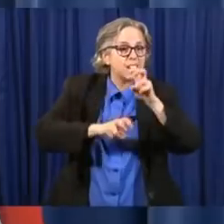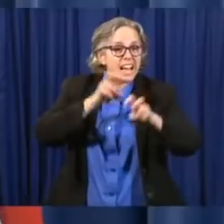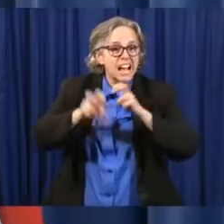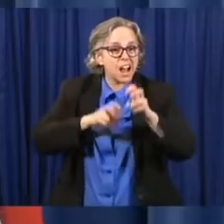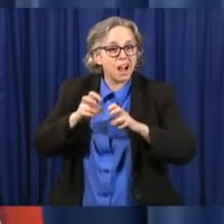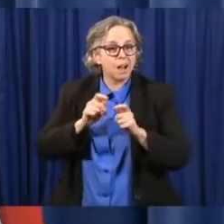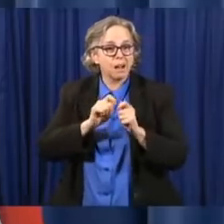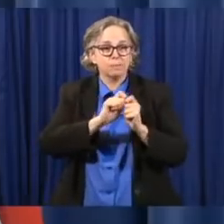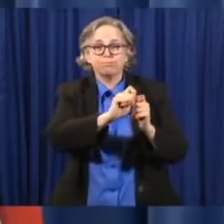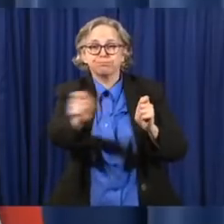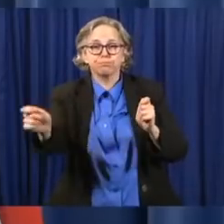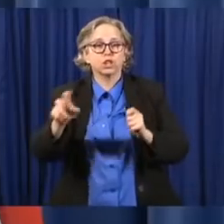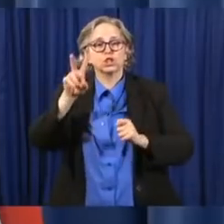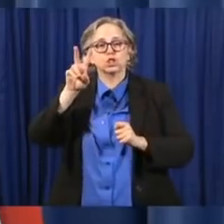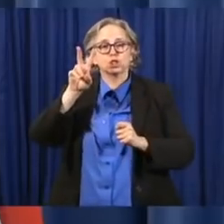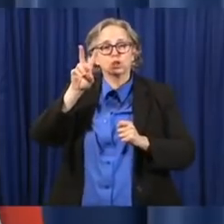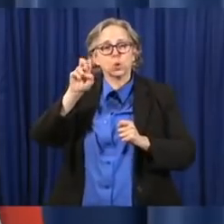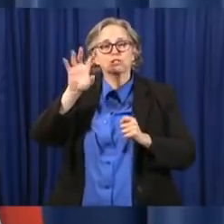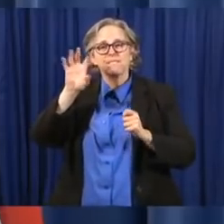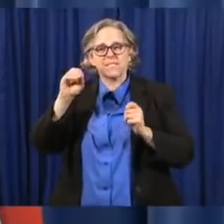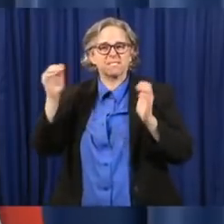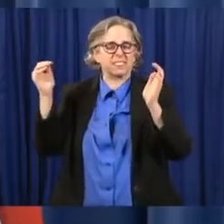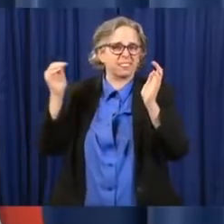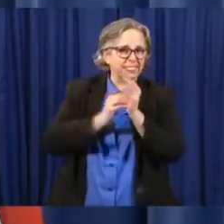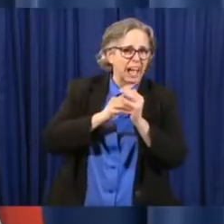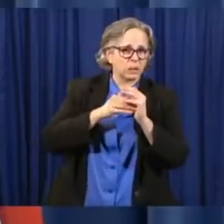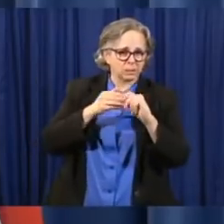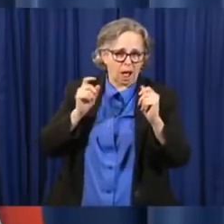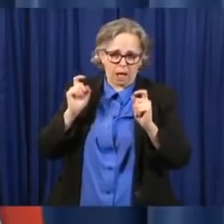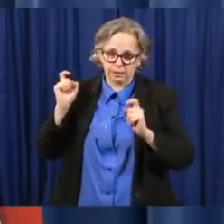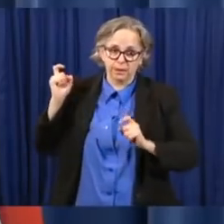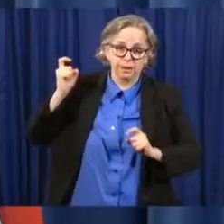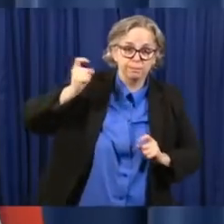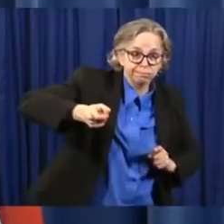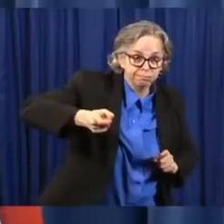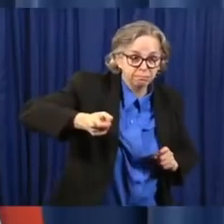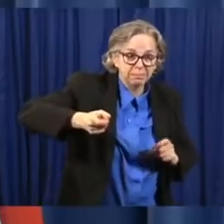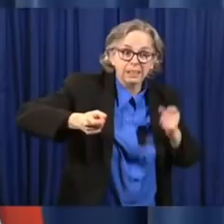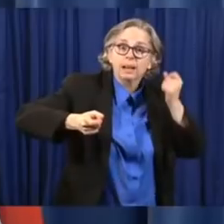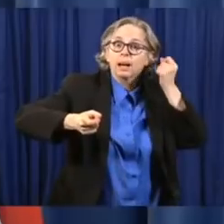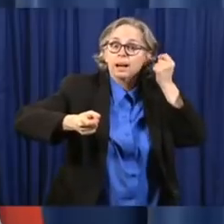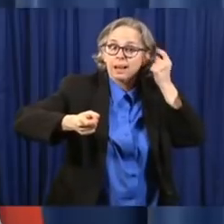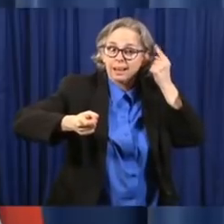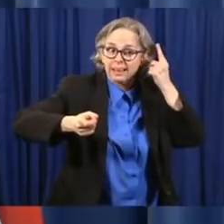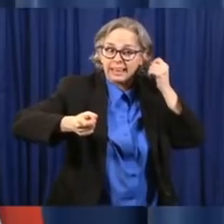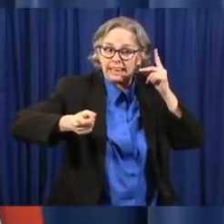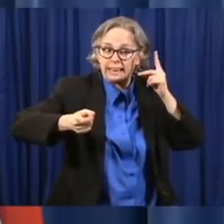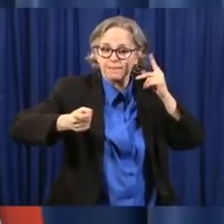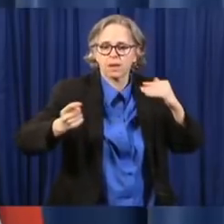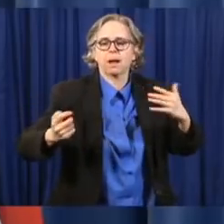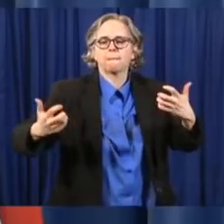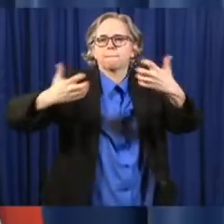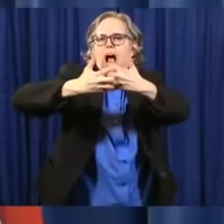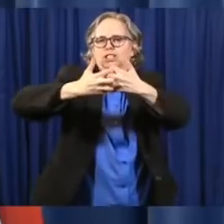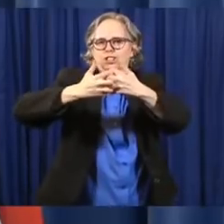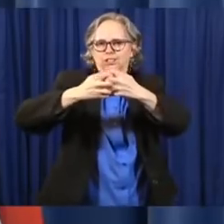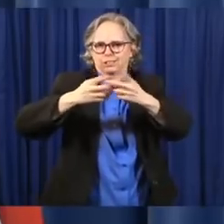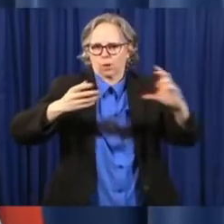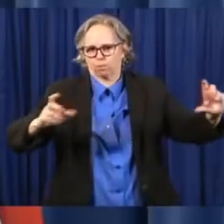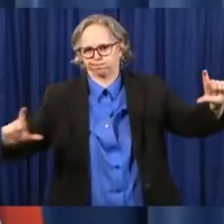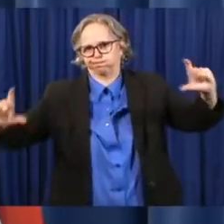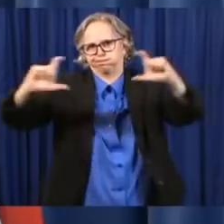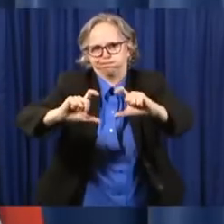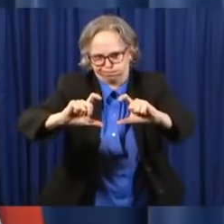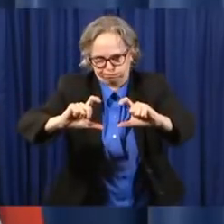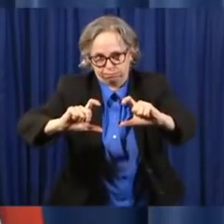matching grant to put towards these expenses as well. Oftentimes, these matching funds come from local governments